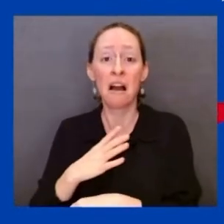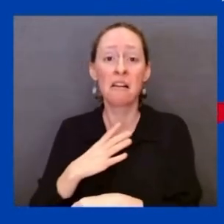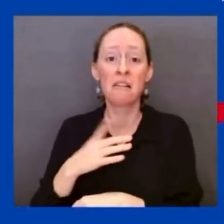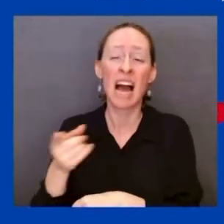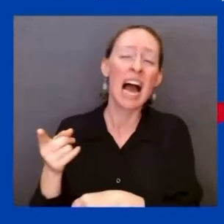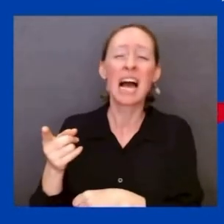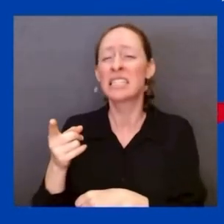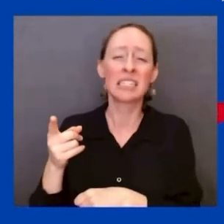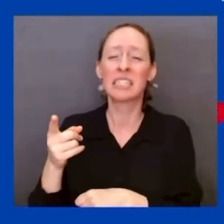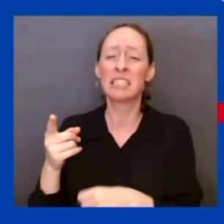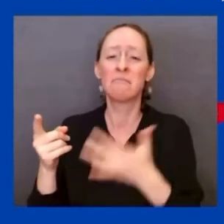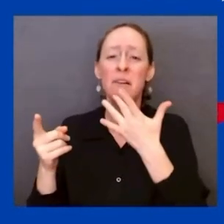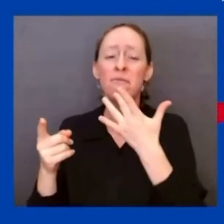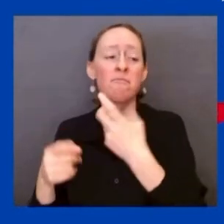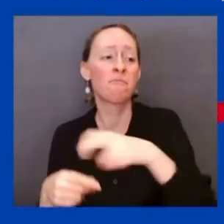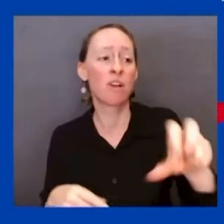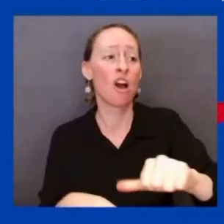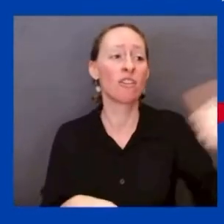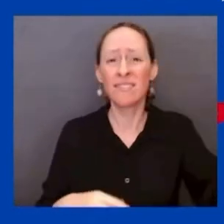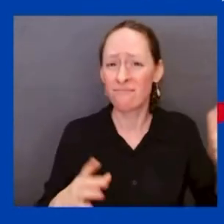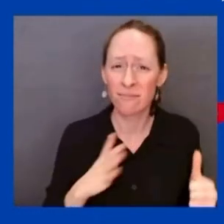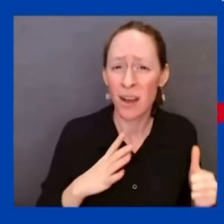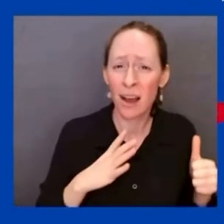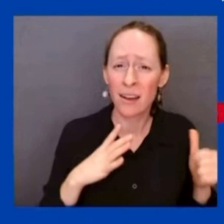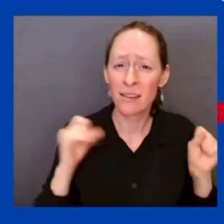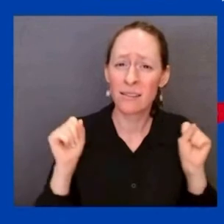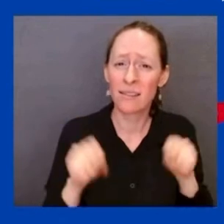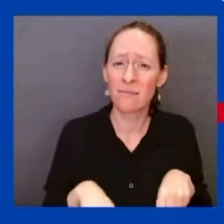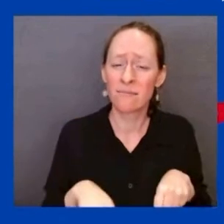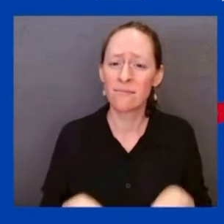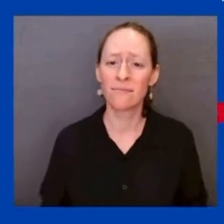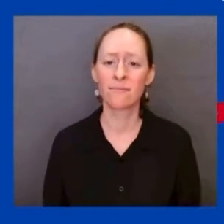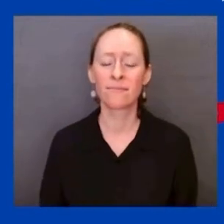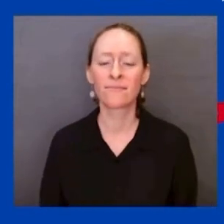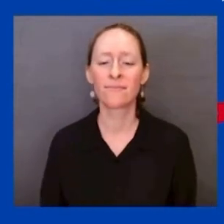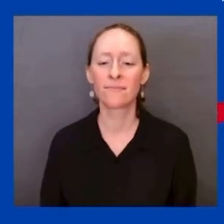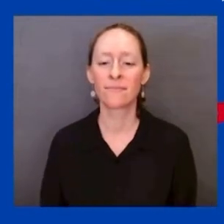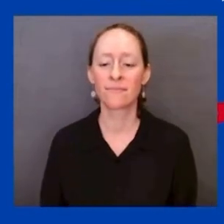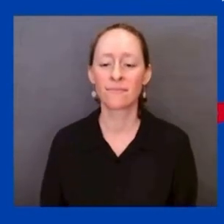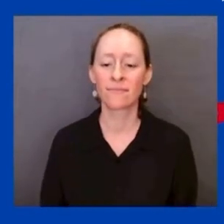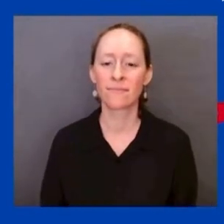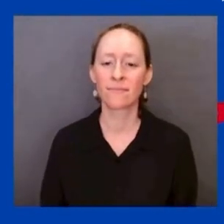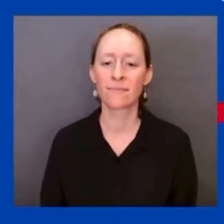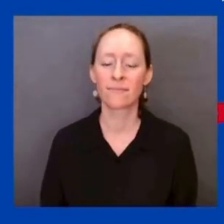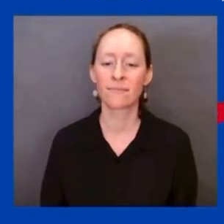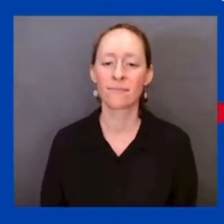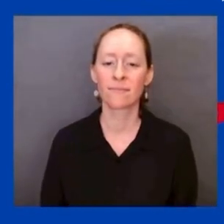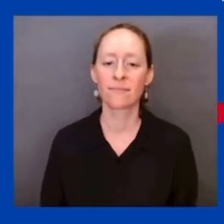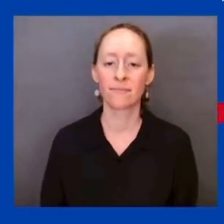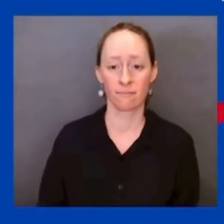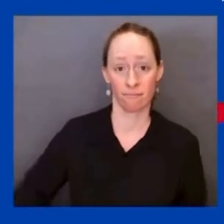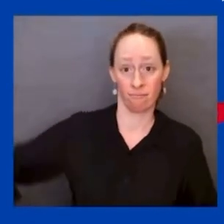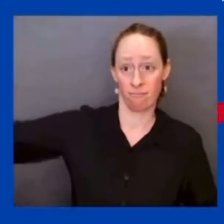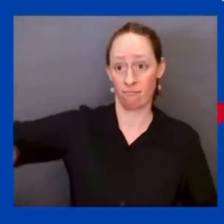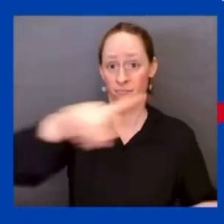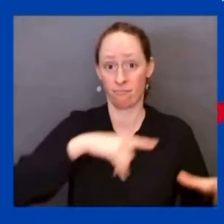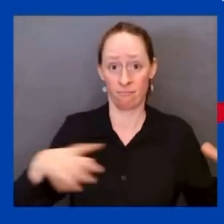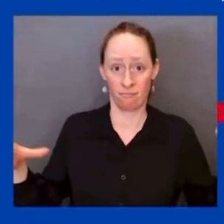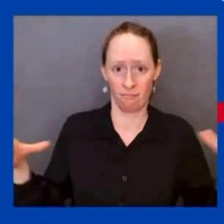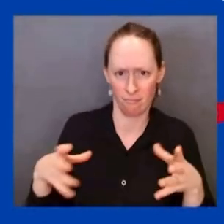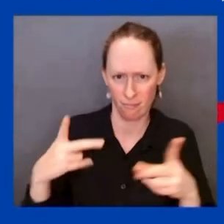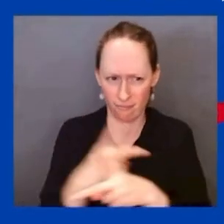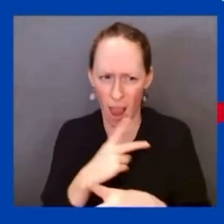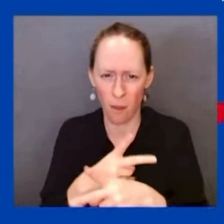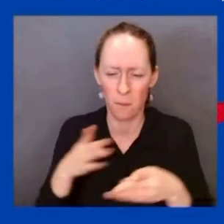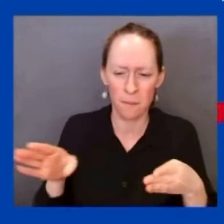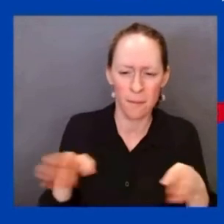possible. And together, through the Biden education pathway, we can fundamentally transform what